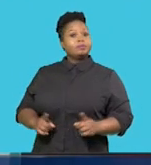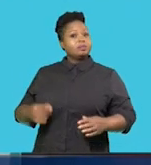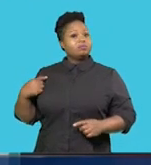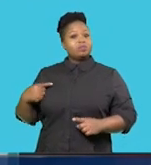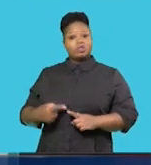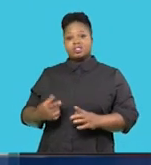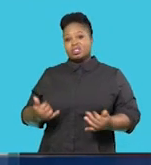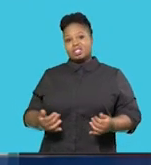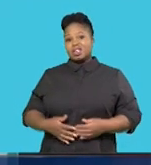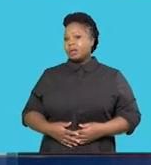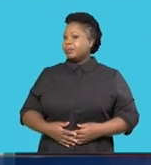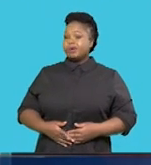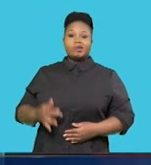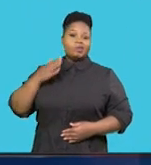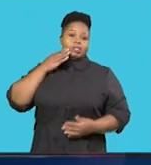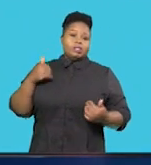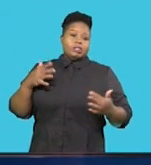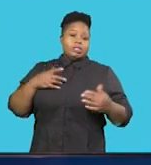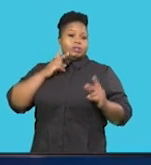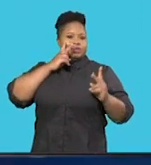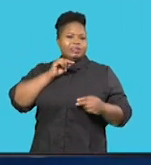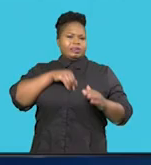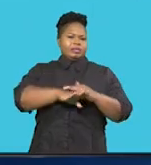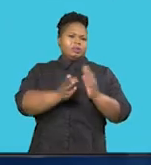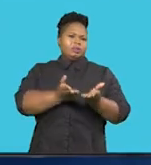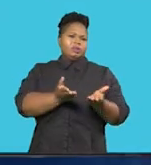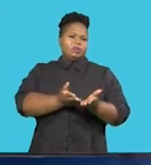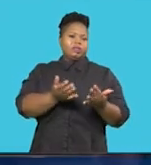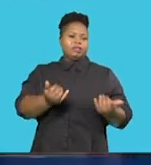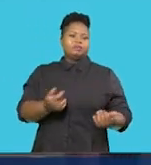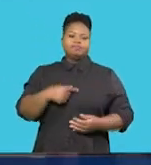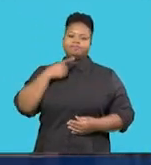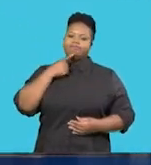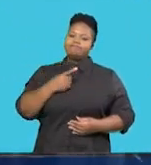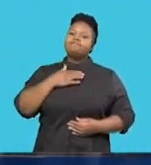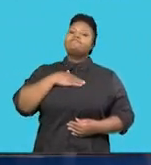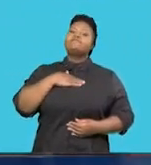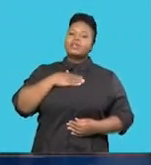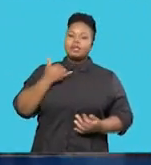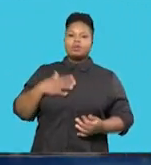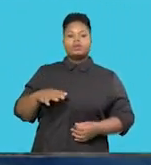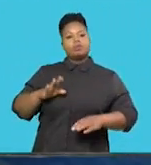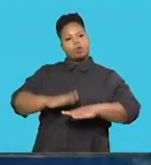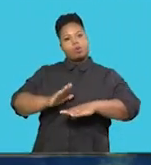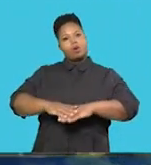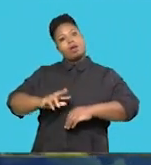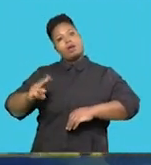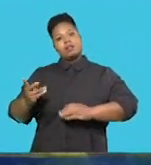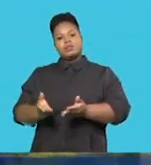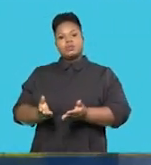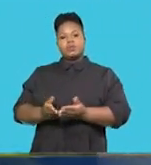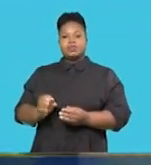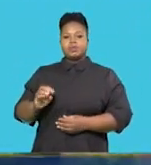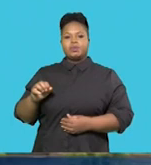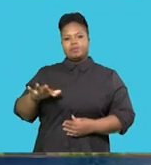nje sukela oko liqalile ukutyelela ezikolweni. Lithi liceba ukutyelela inqwaba yezikolo